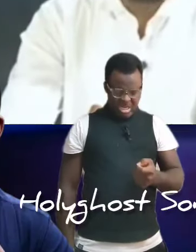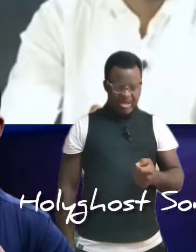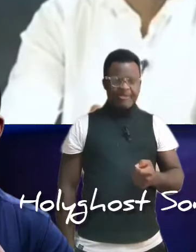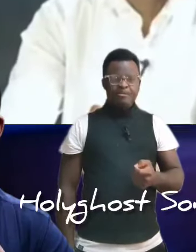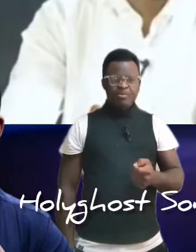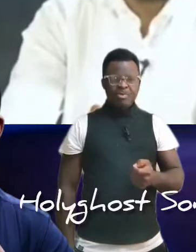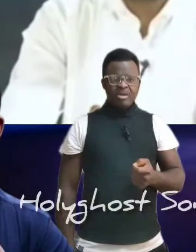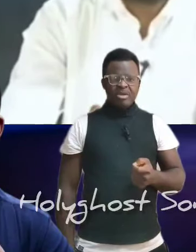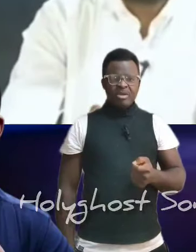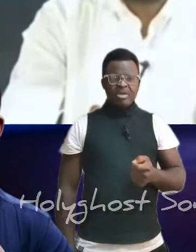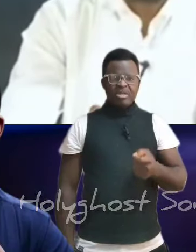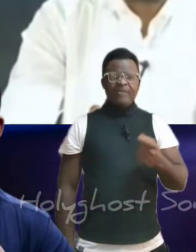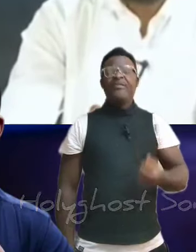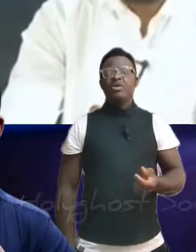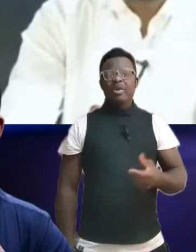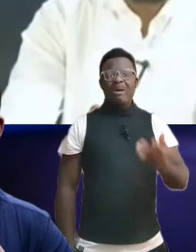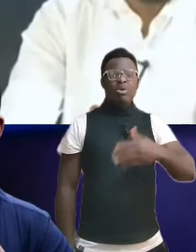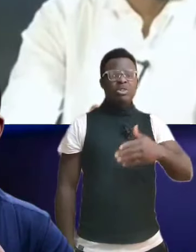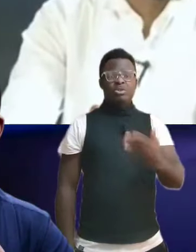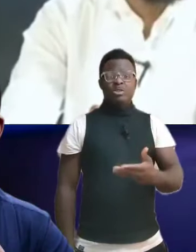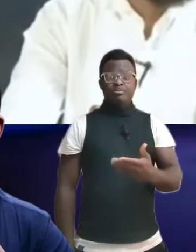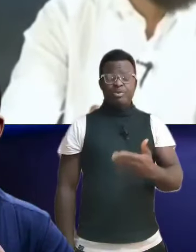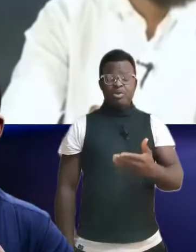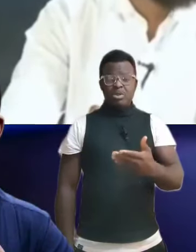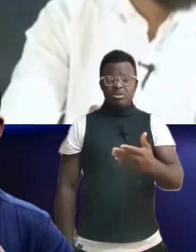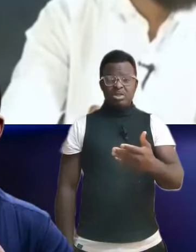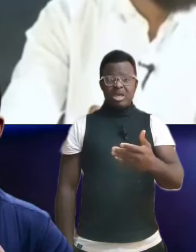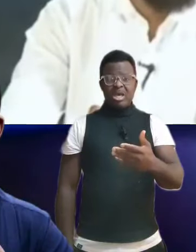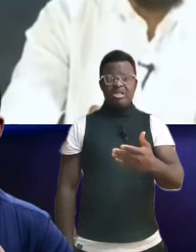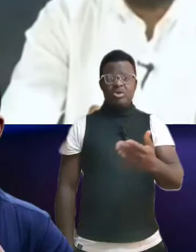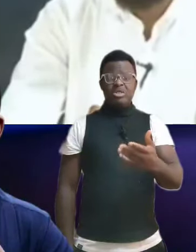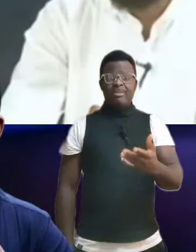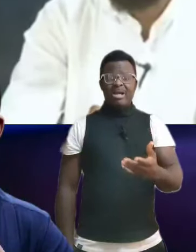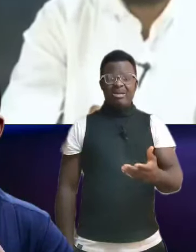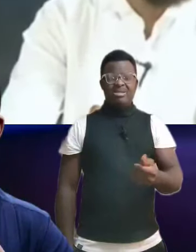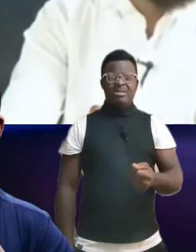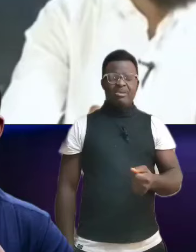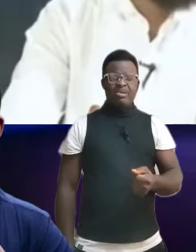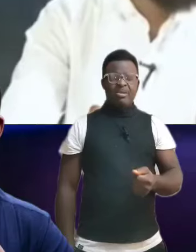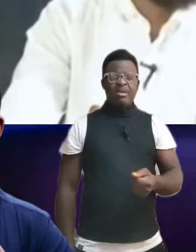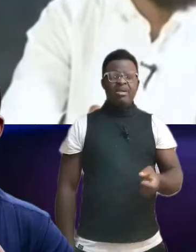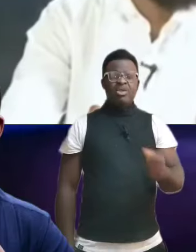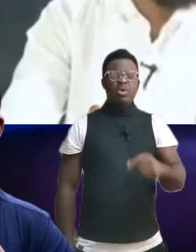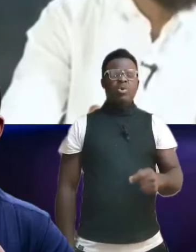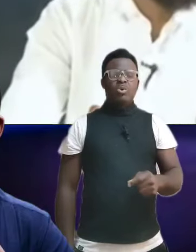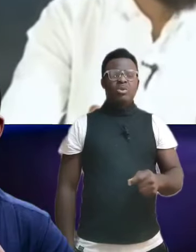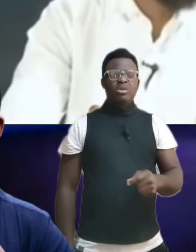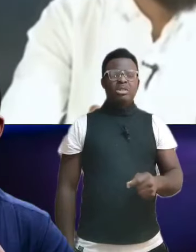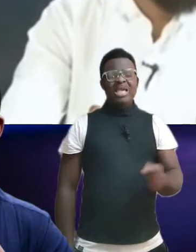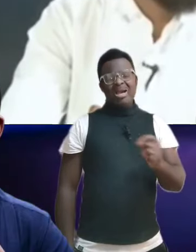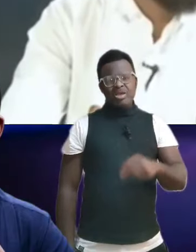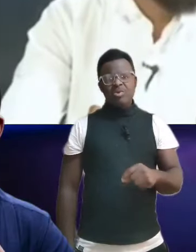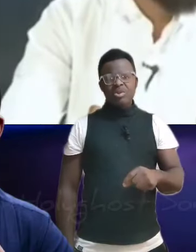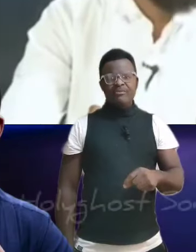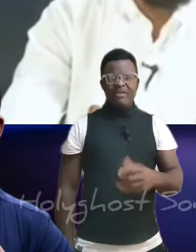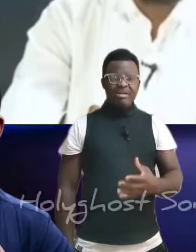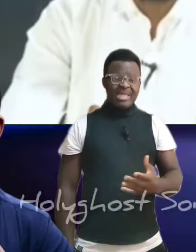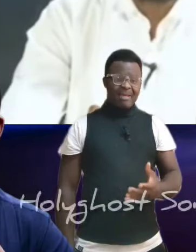The name, embargo. It is not their prerogative to like or not to like what citizens are protesting